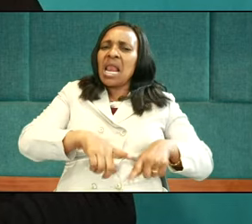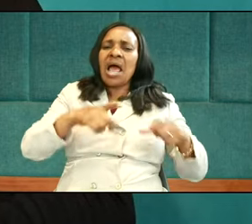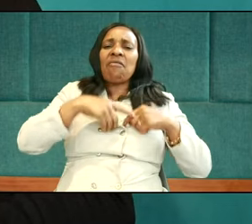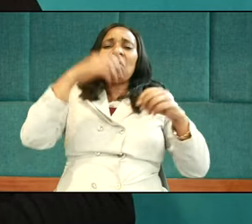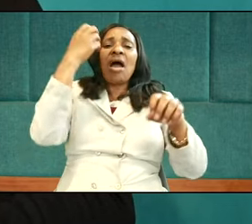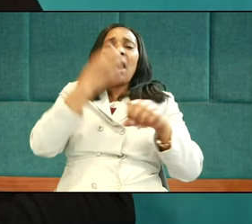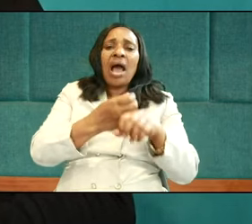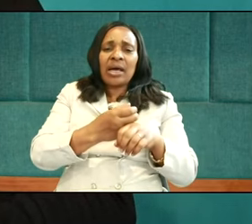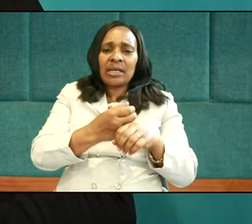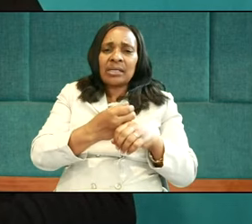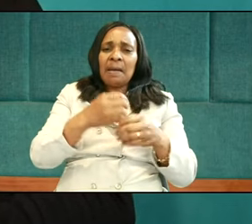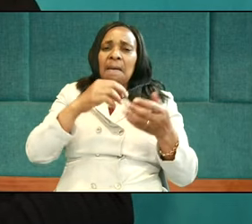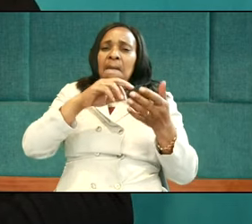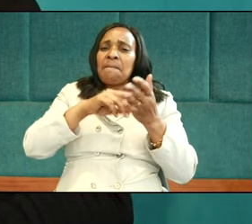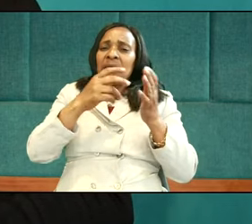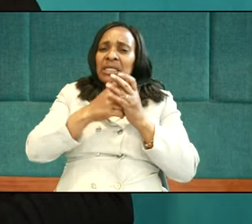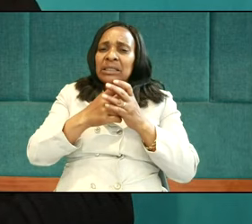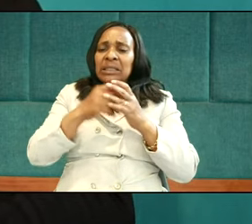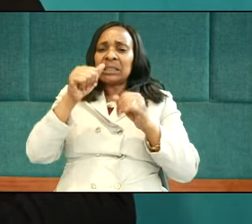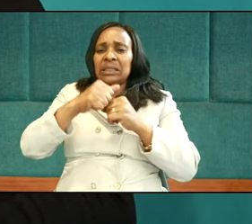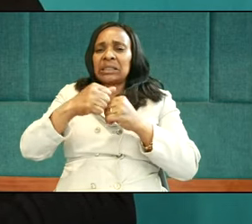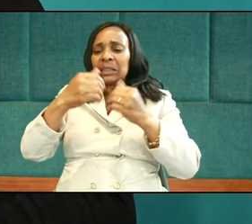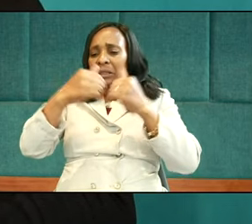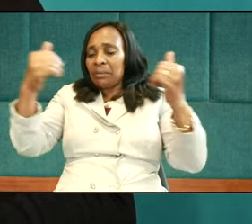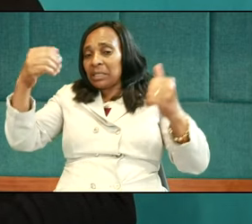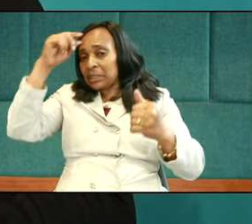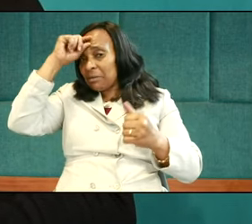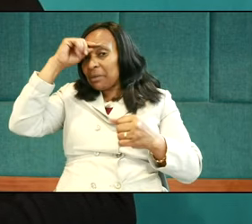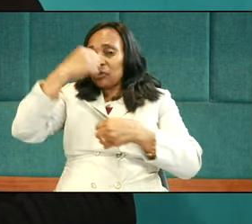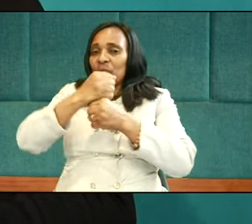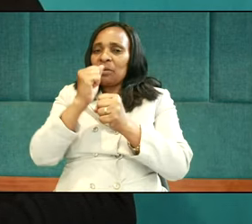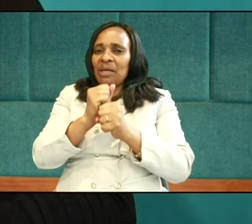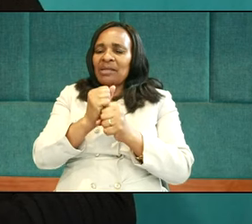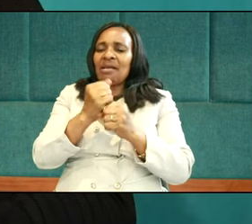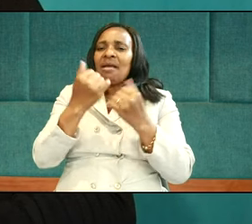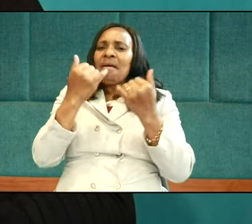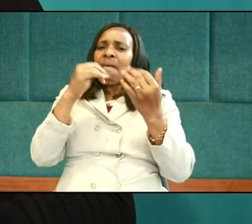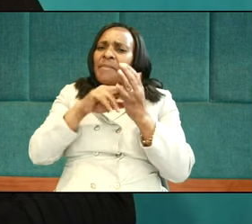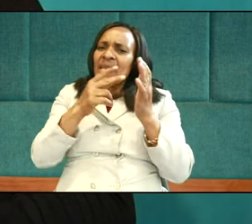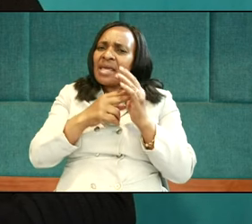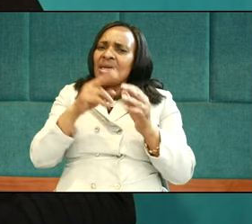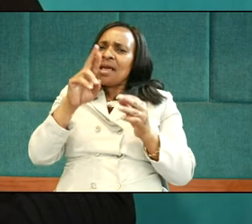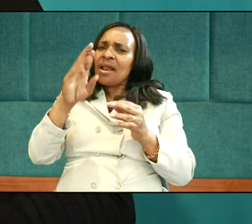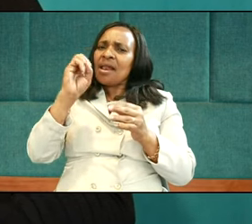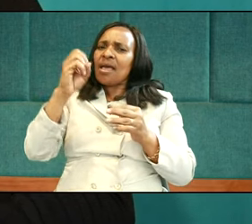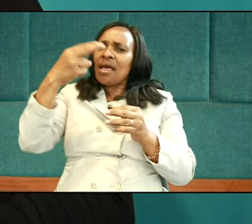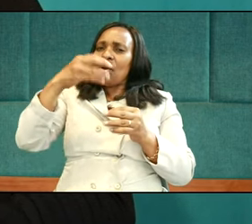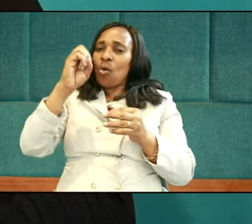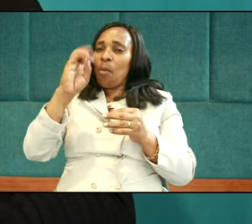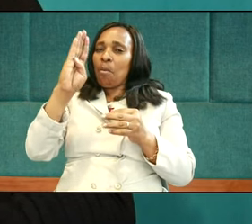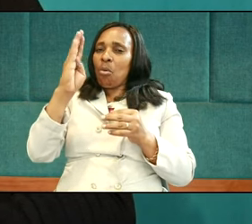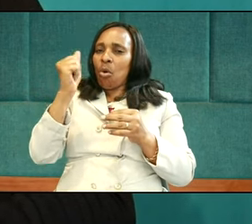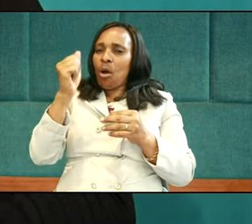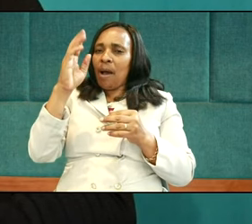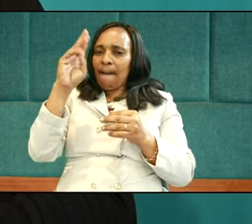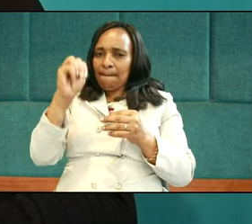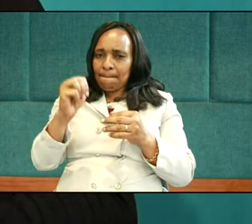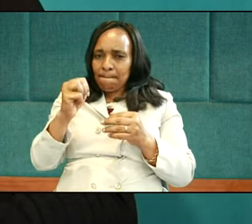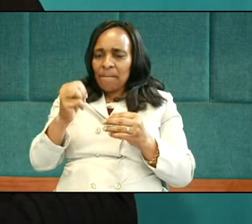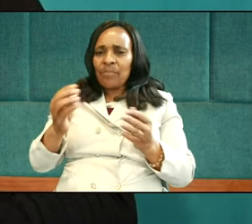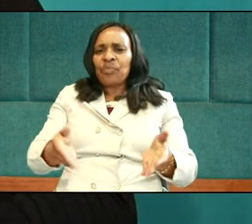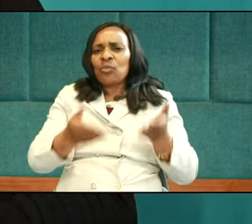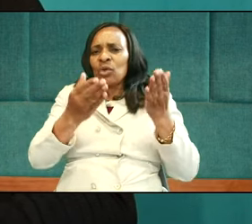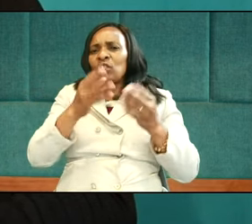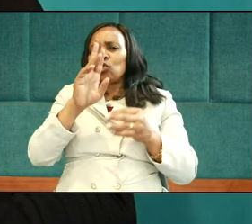the separate governments to form. And Rehoboam went and he prospered the